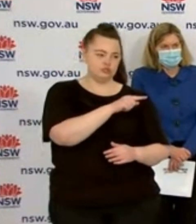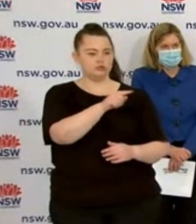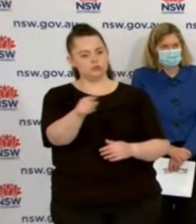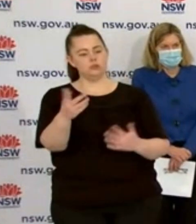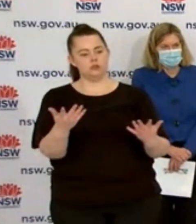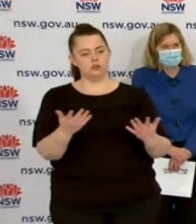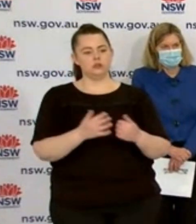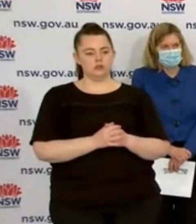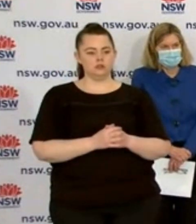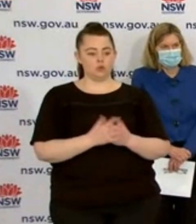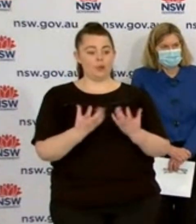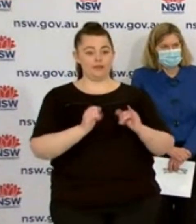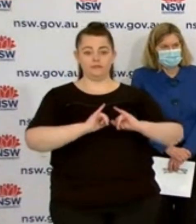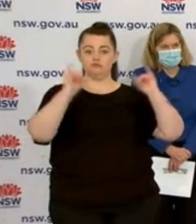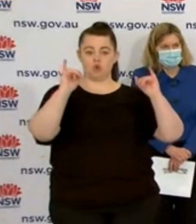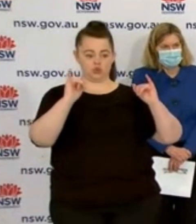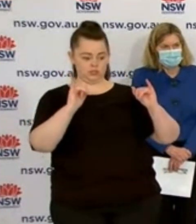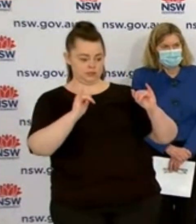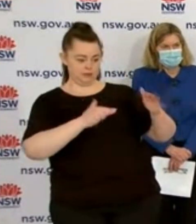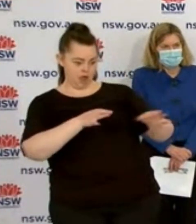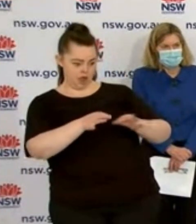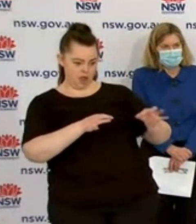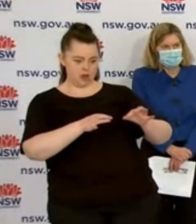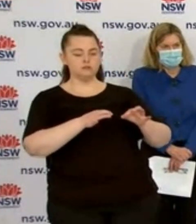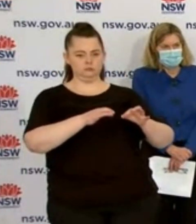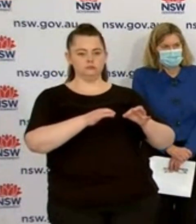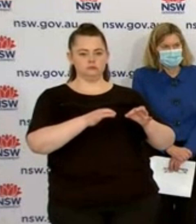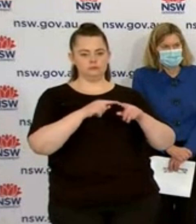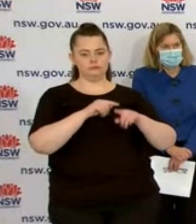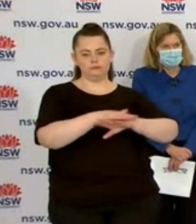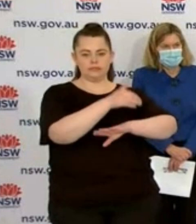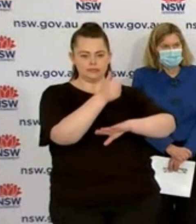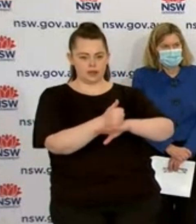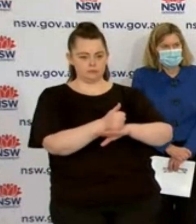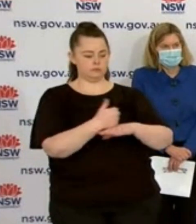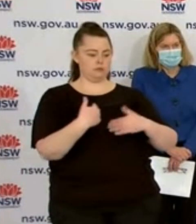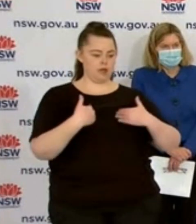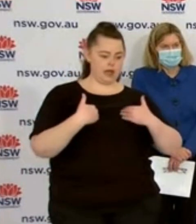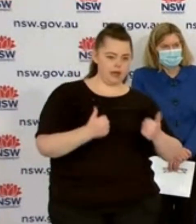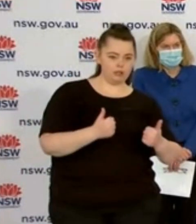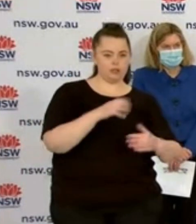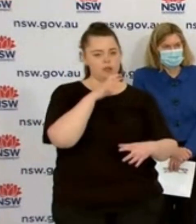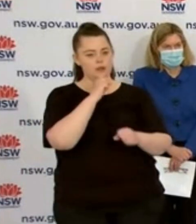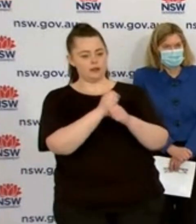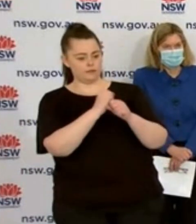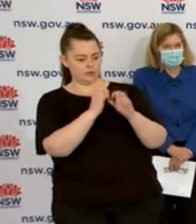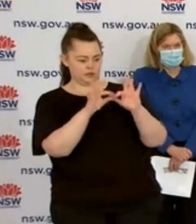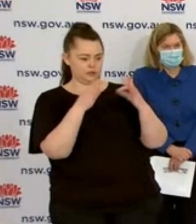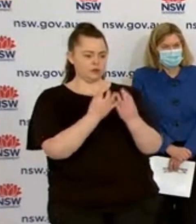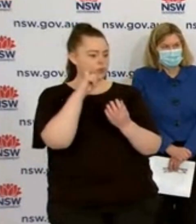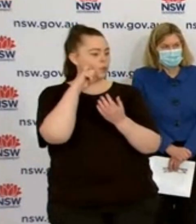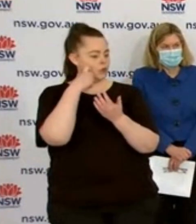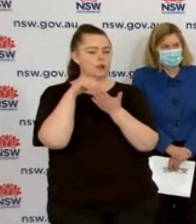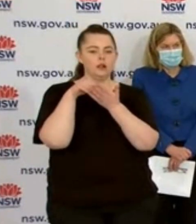emergency management arrangements, which include police, health and a cross-section of government agencies, are there to support you through this difficult time.